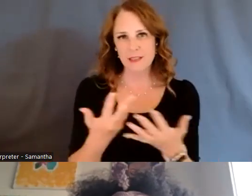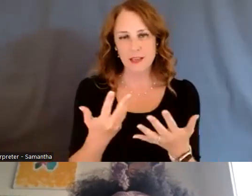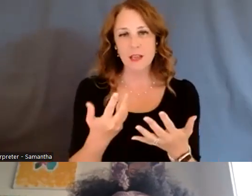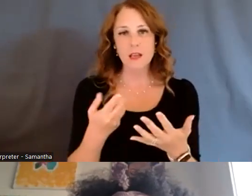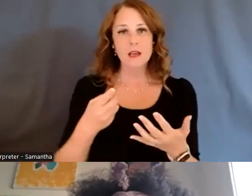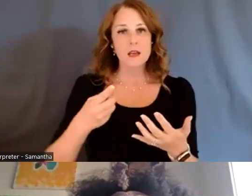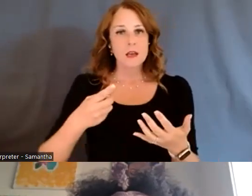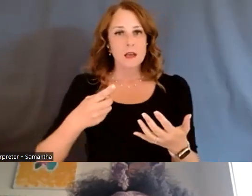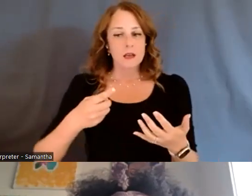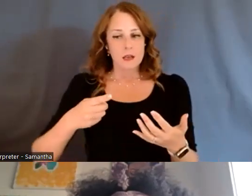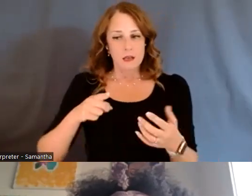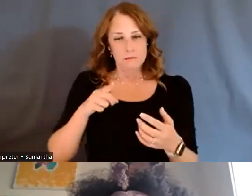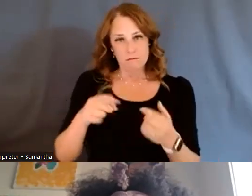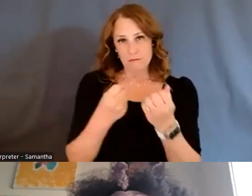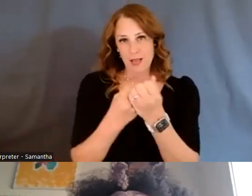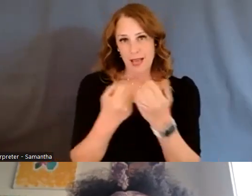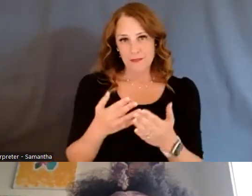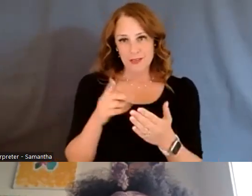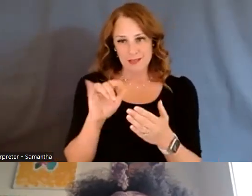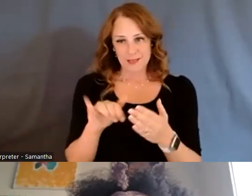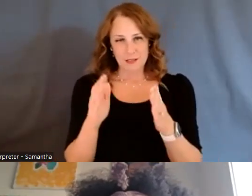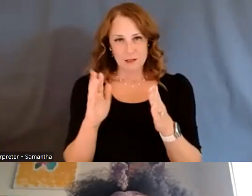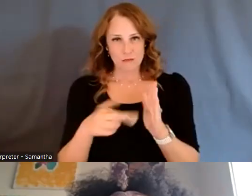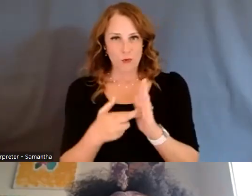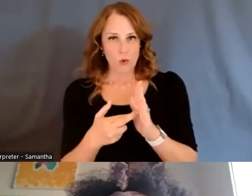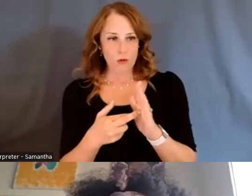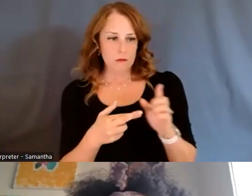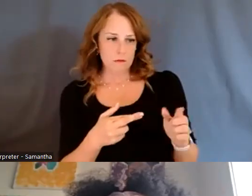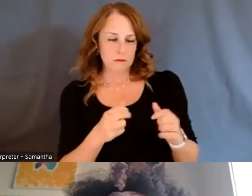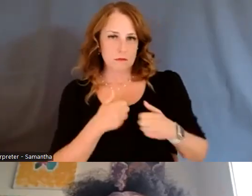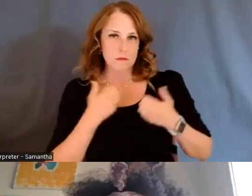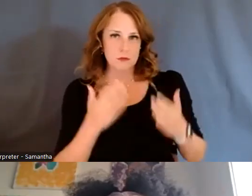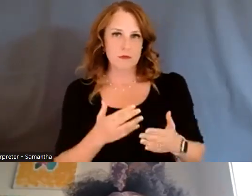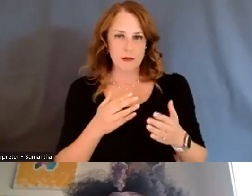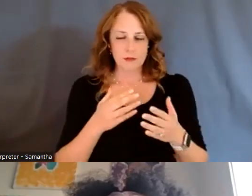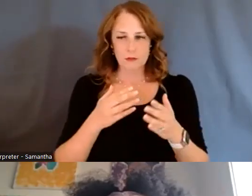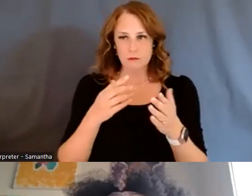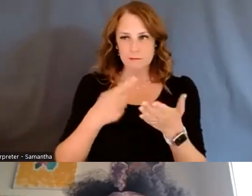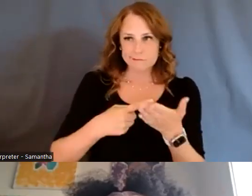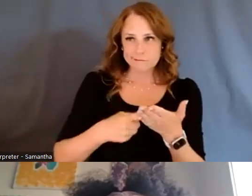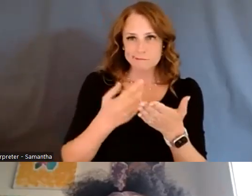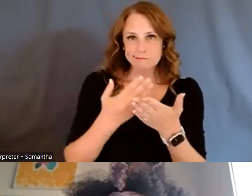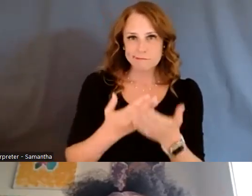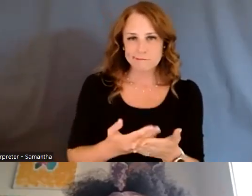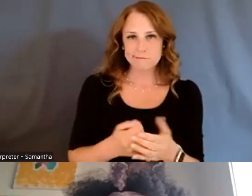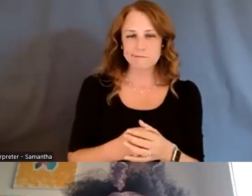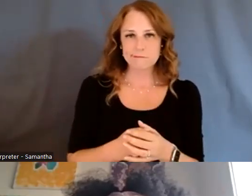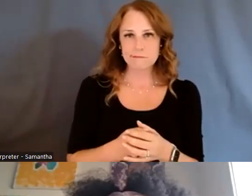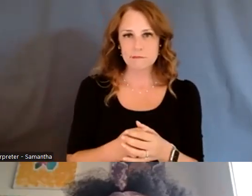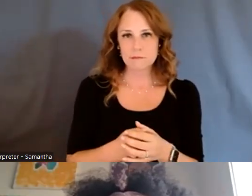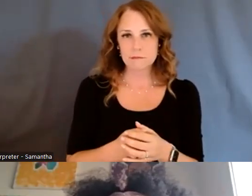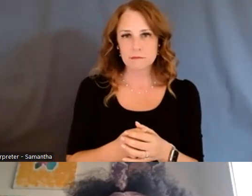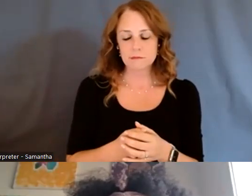they discuss the facts with and prep the case for trial. We try to explain the process to